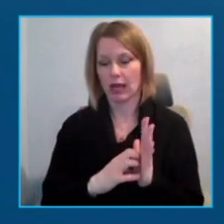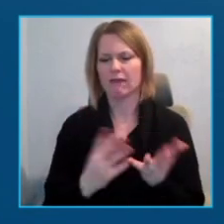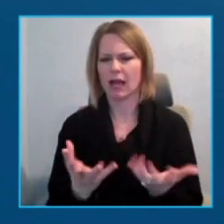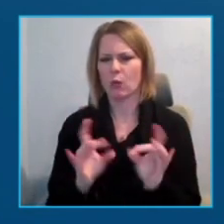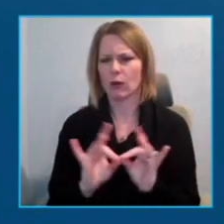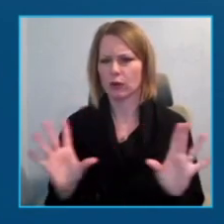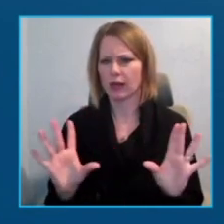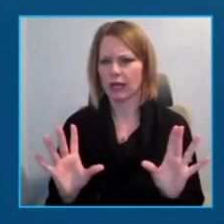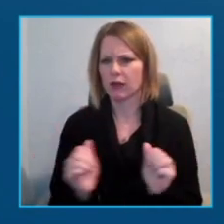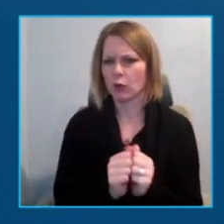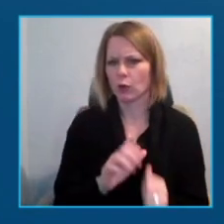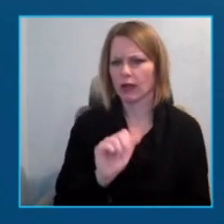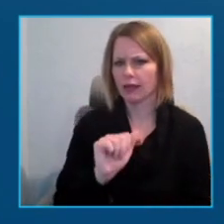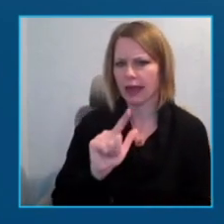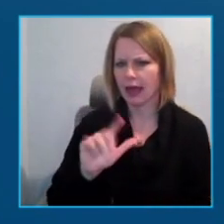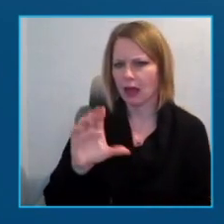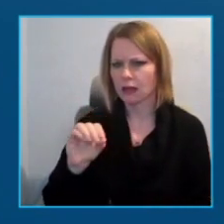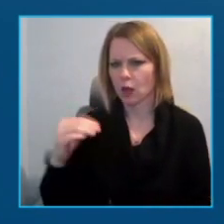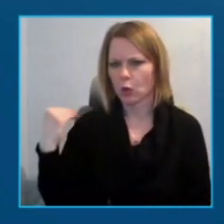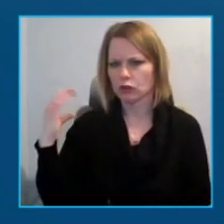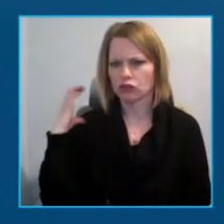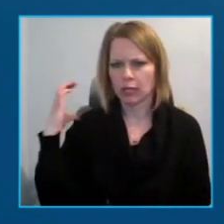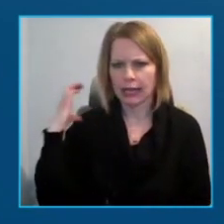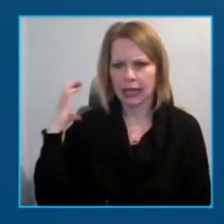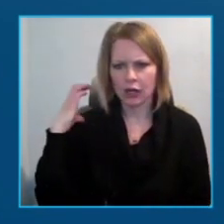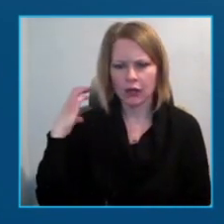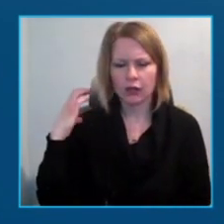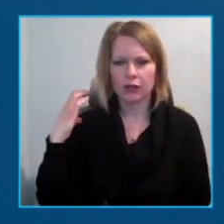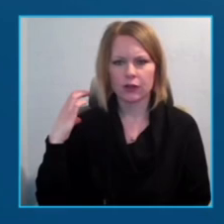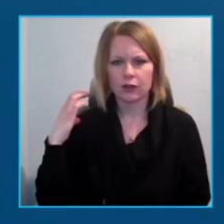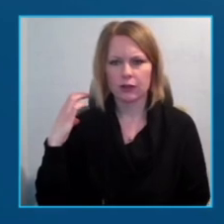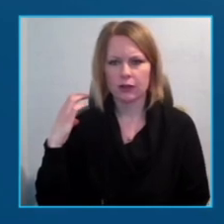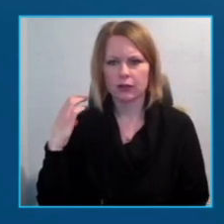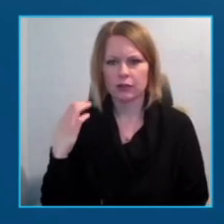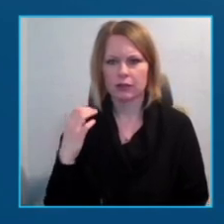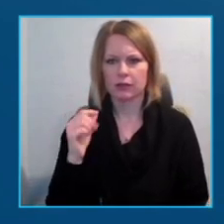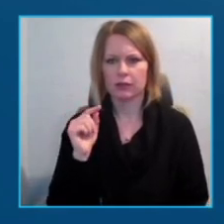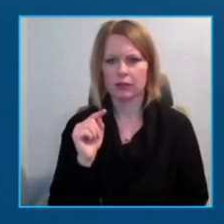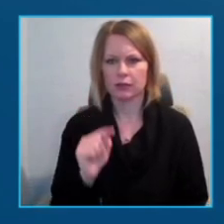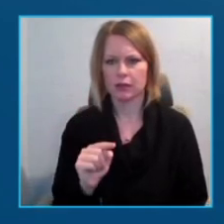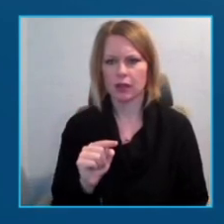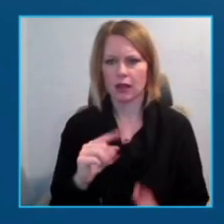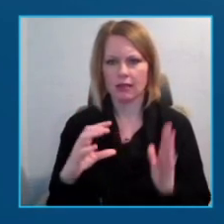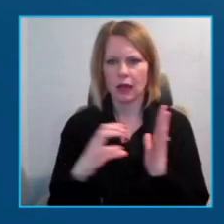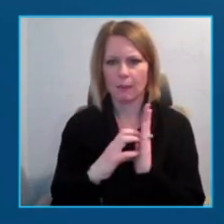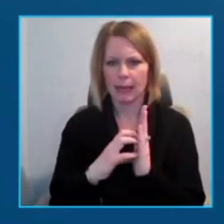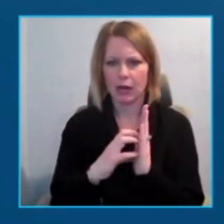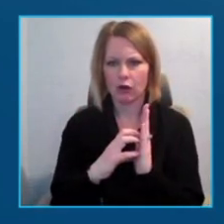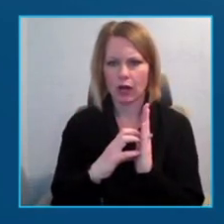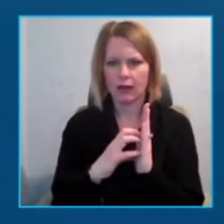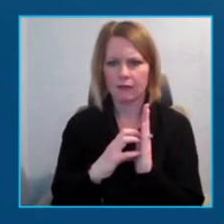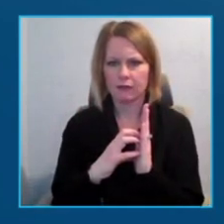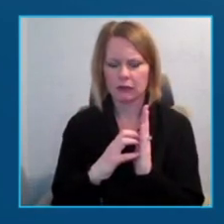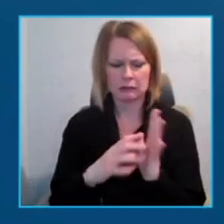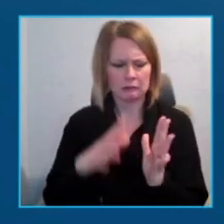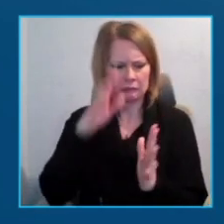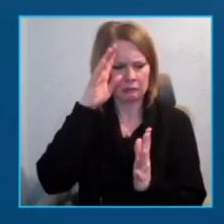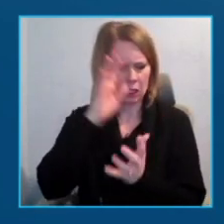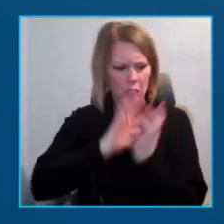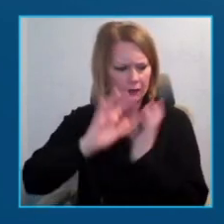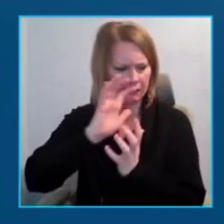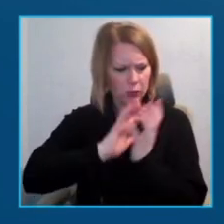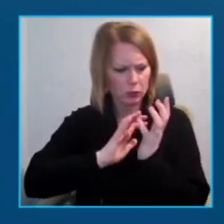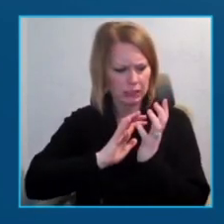the co-chairs are being elected. The paragraph was, confusing to me. I don't